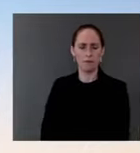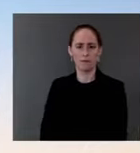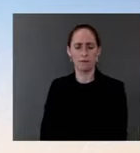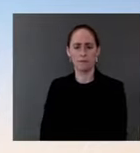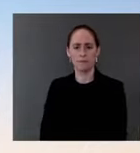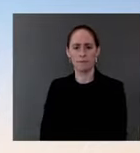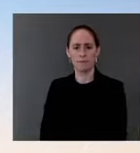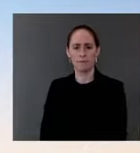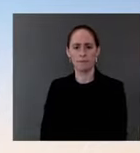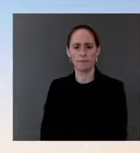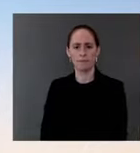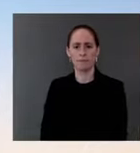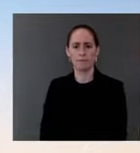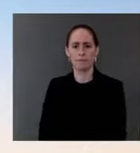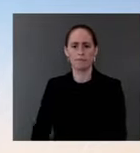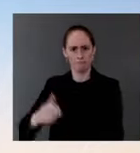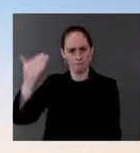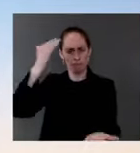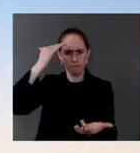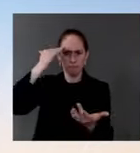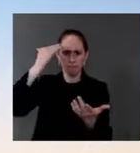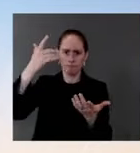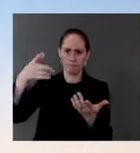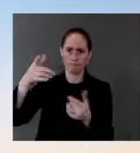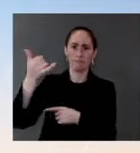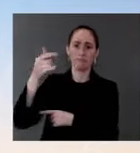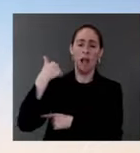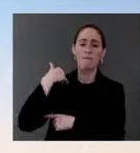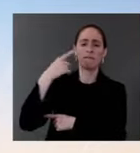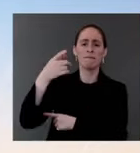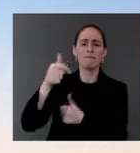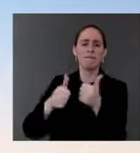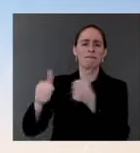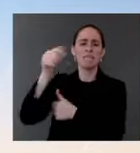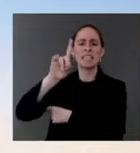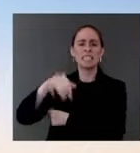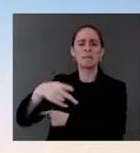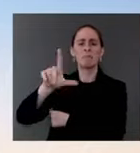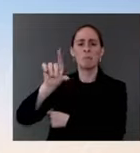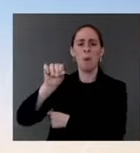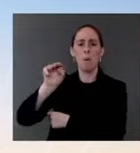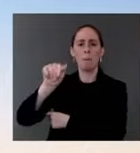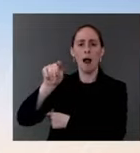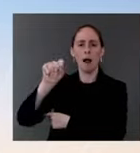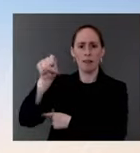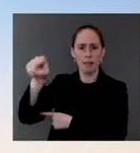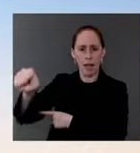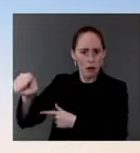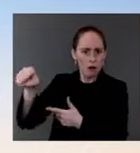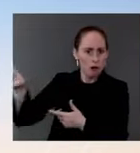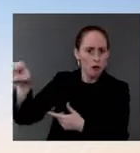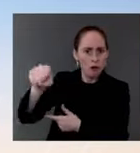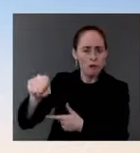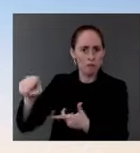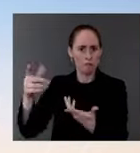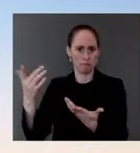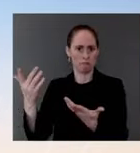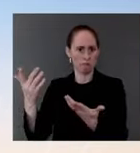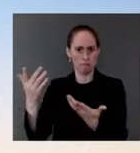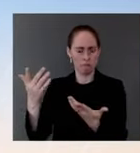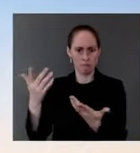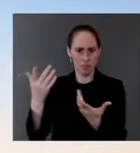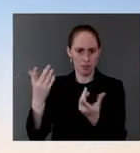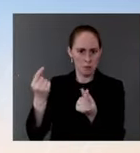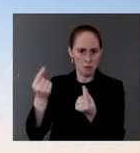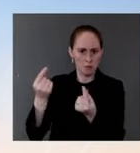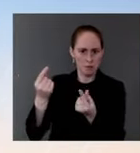U.S.'s relationship with what was once an intended partner to curb irregular migration north? Sure, Zolan, it's a great